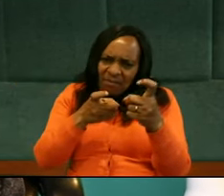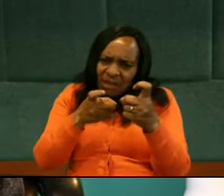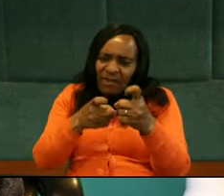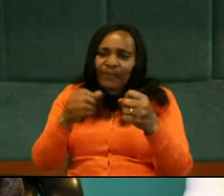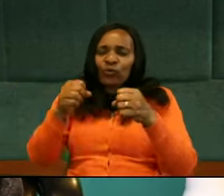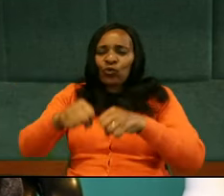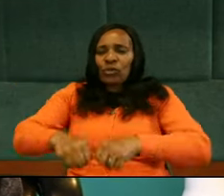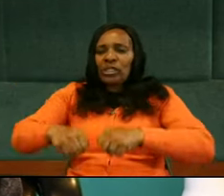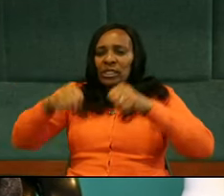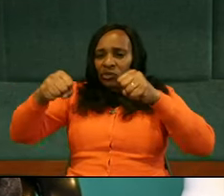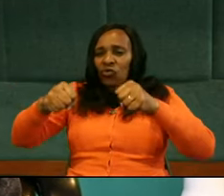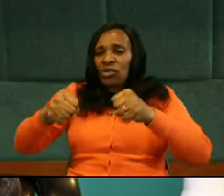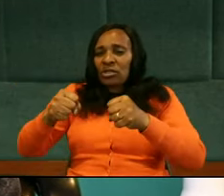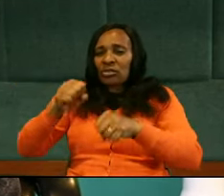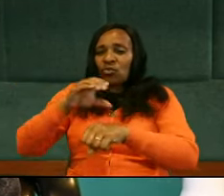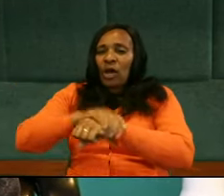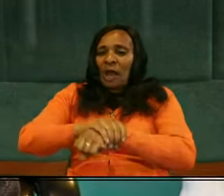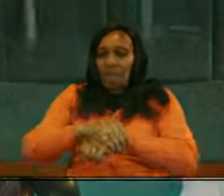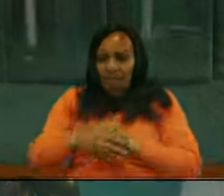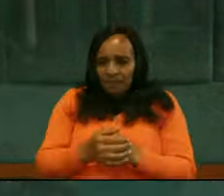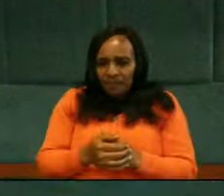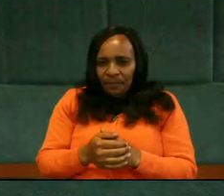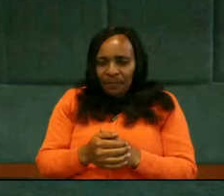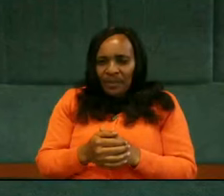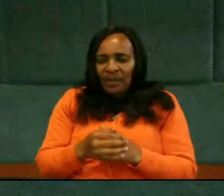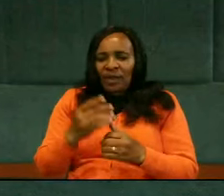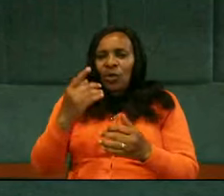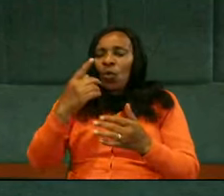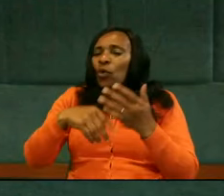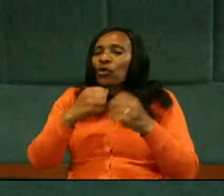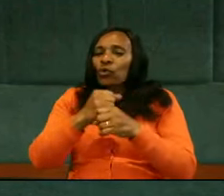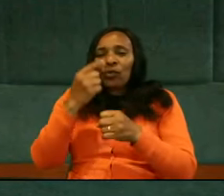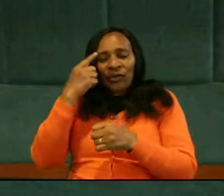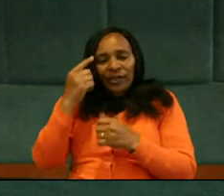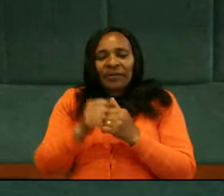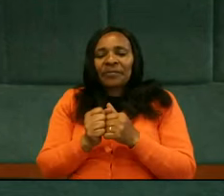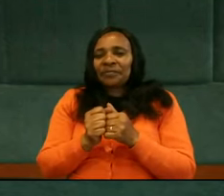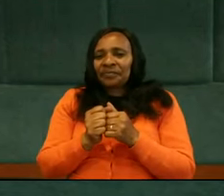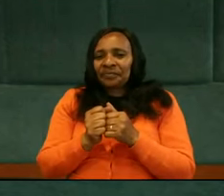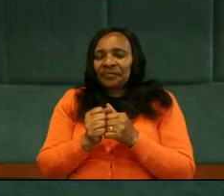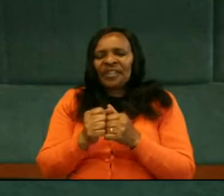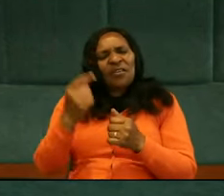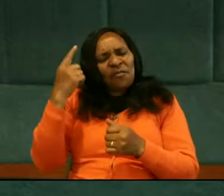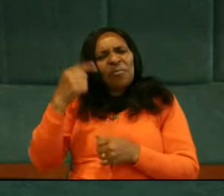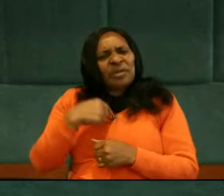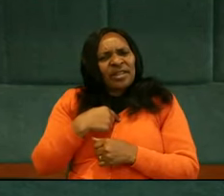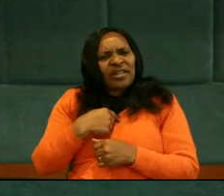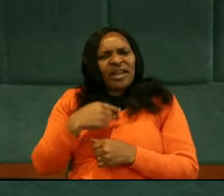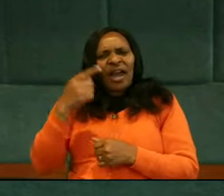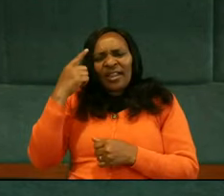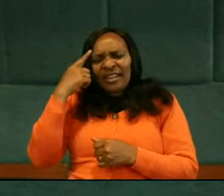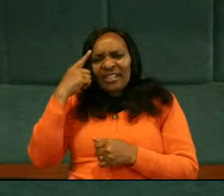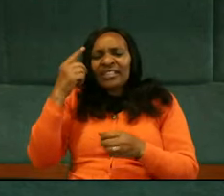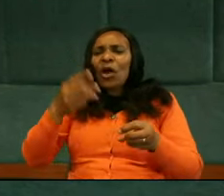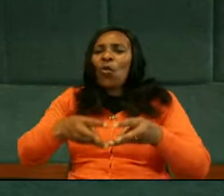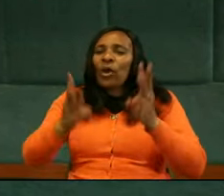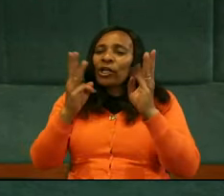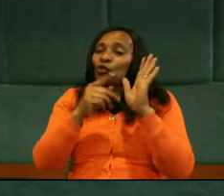throne? Mm. What do you think? Because that with you and then all right. I think it was a way to